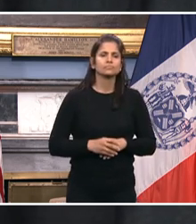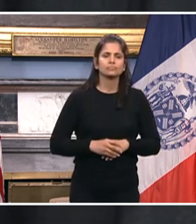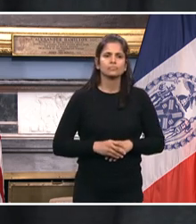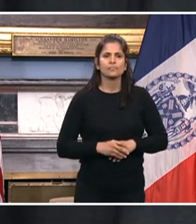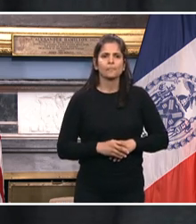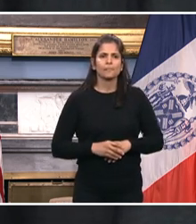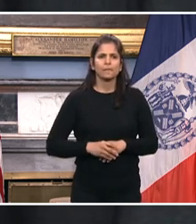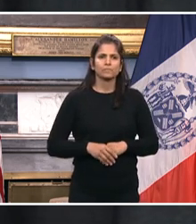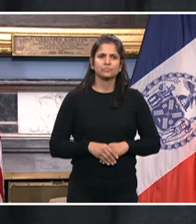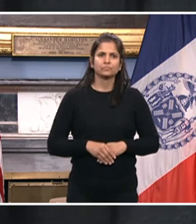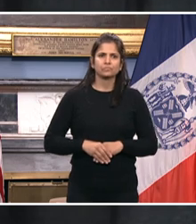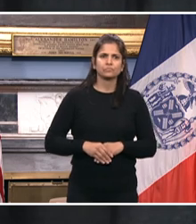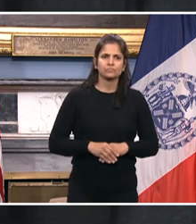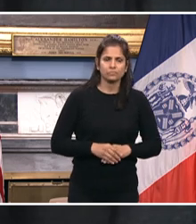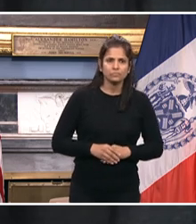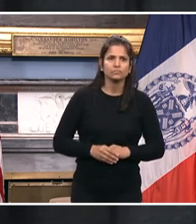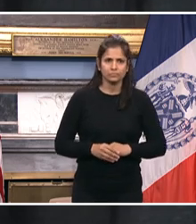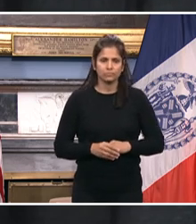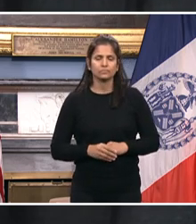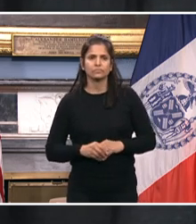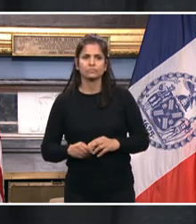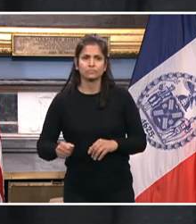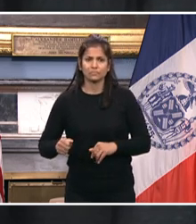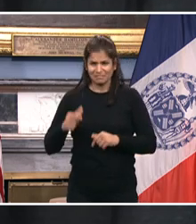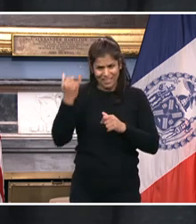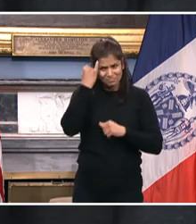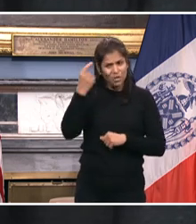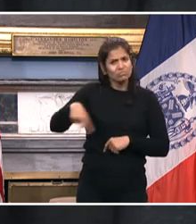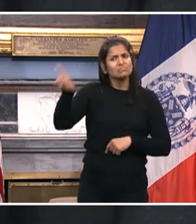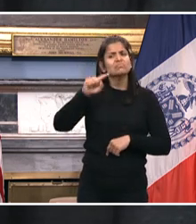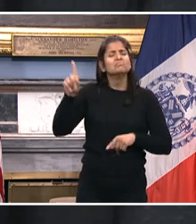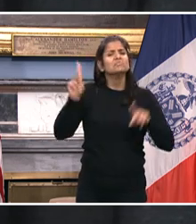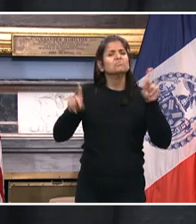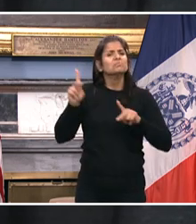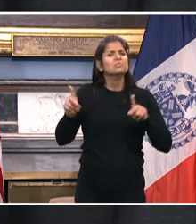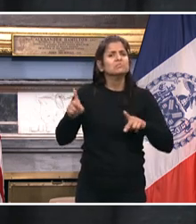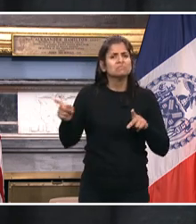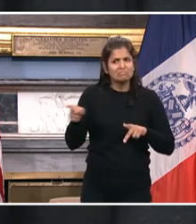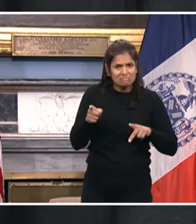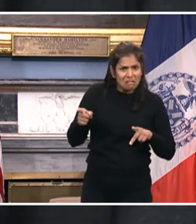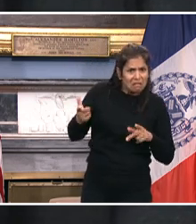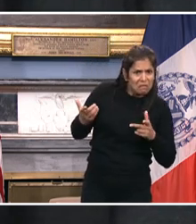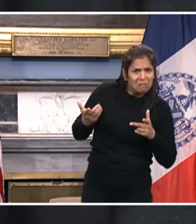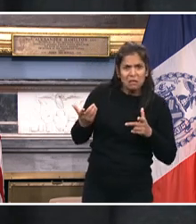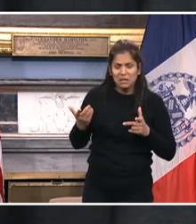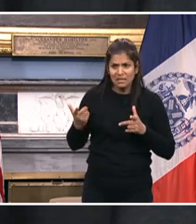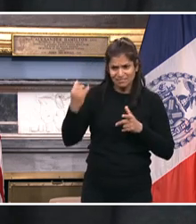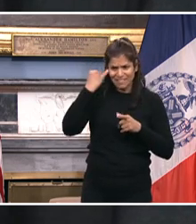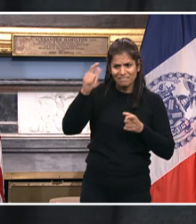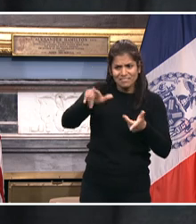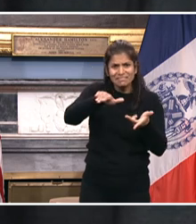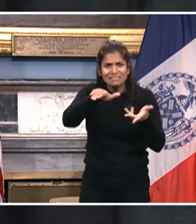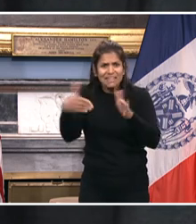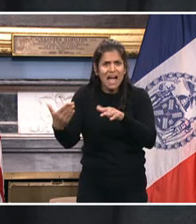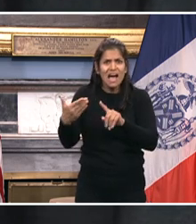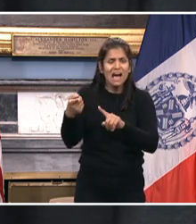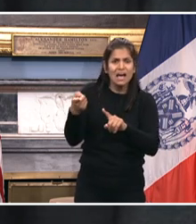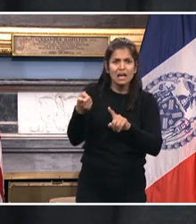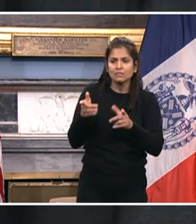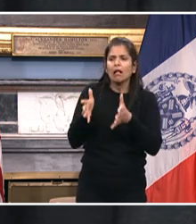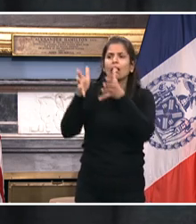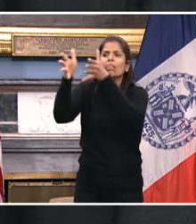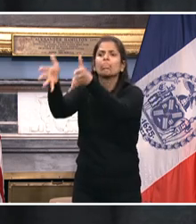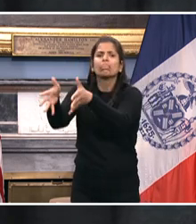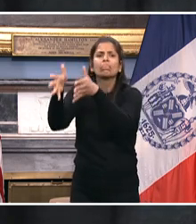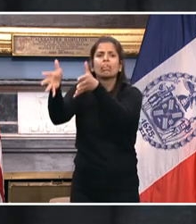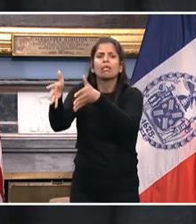COVID victims temporarily buried there because funeral homes are overwhelmed or, you know... No, this is not what I'm saying. I thought the tweet